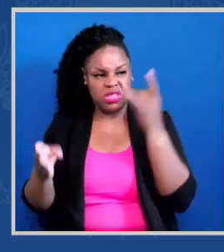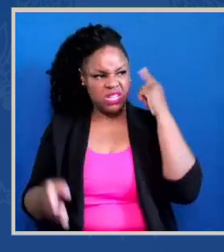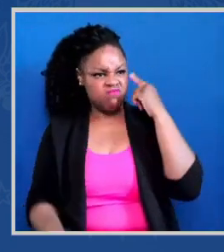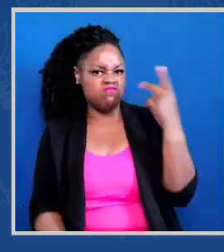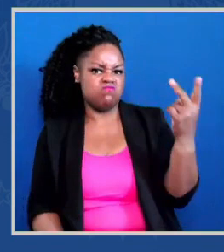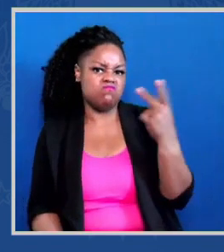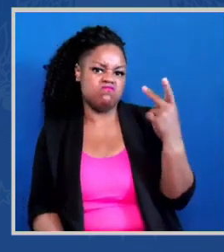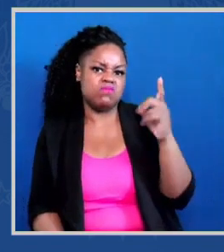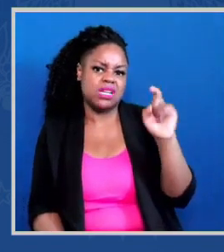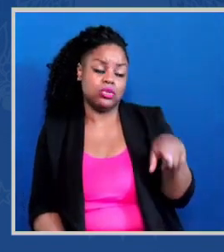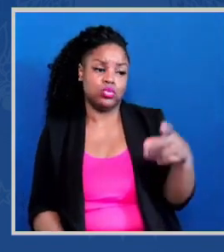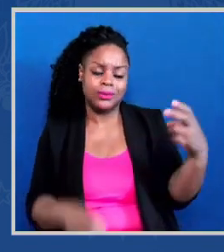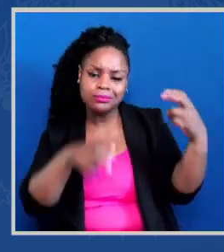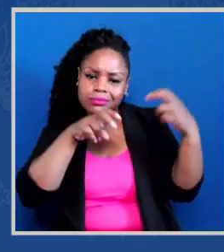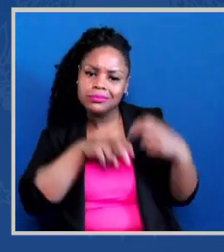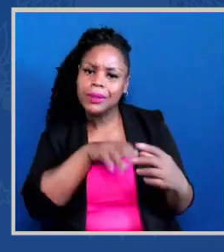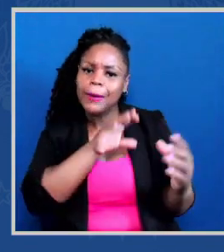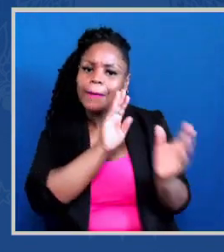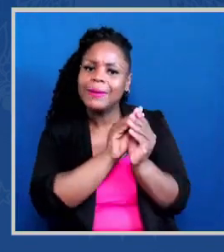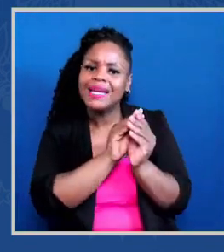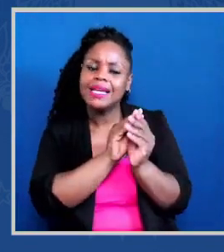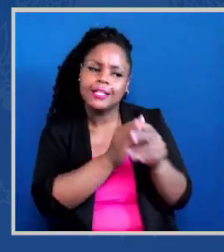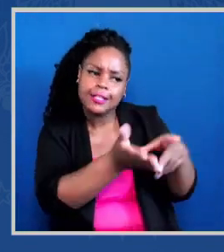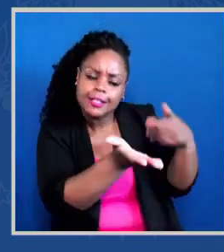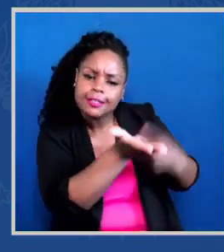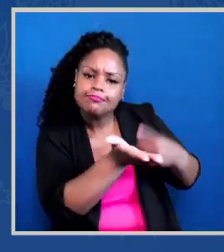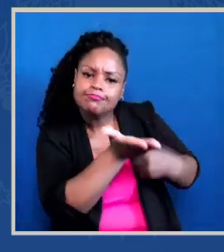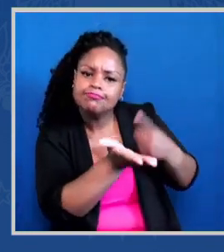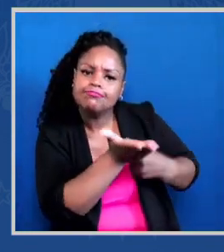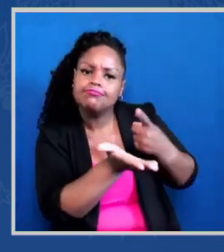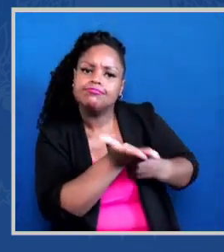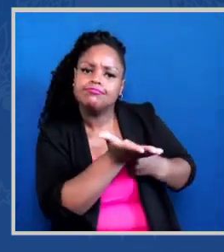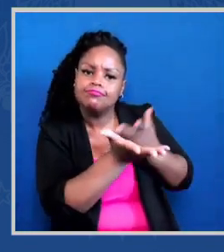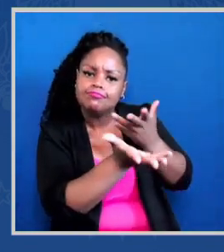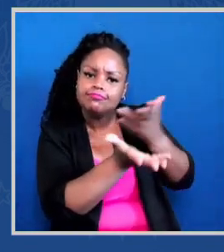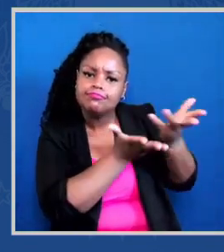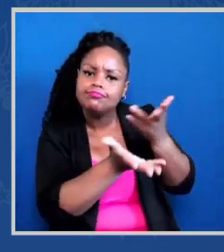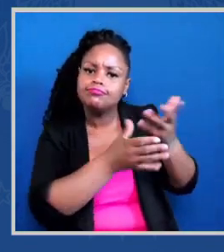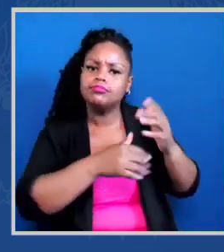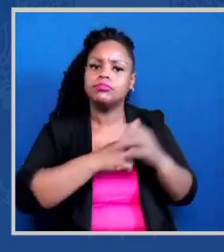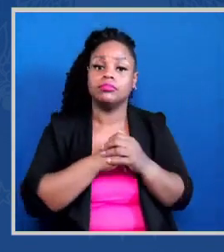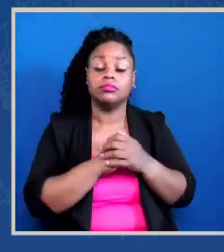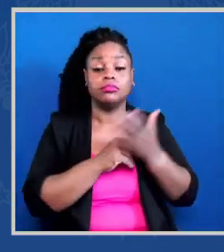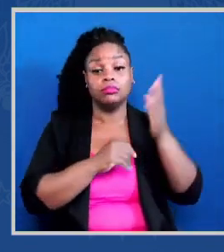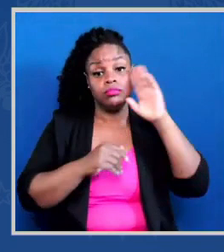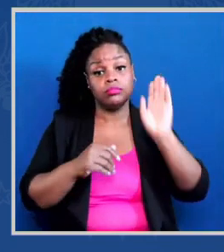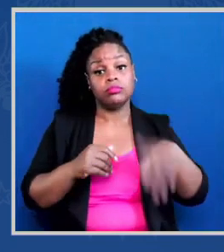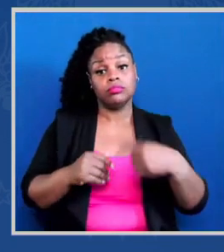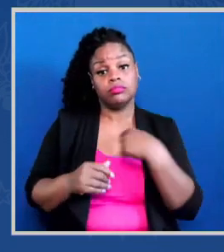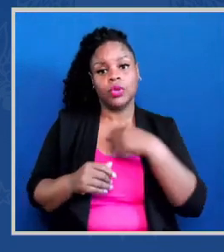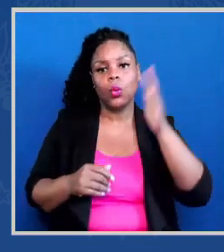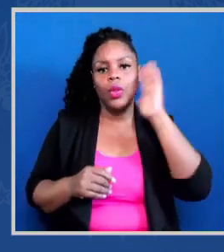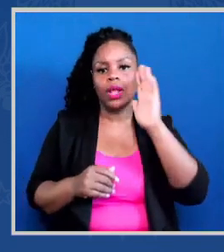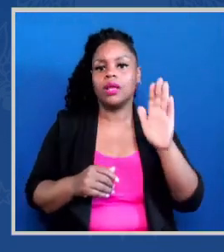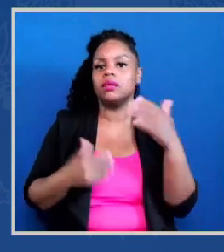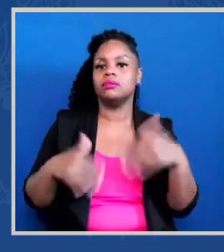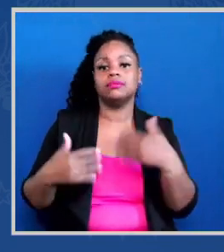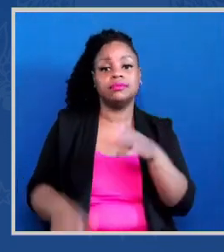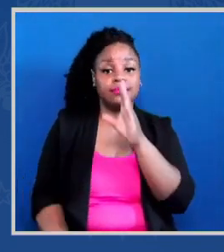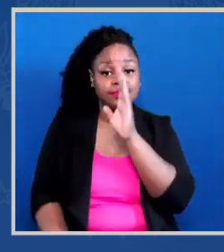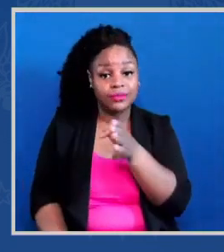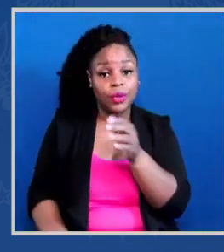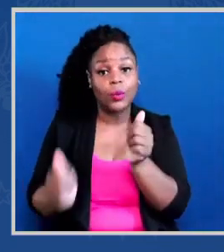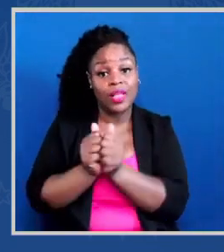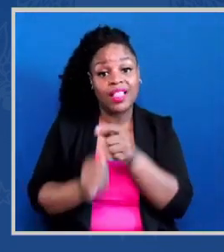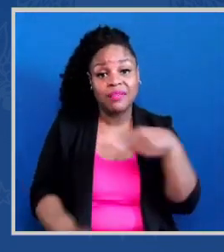discussion. I know you don't doubt that I'll be very straightforward with him about our concerns. And I